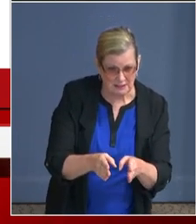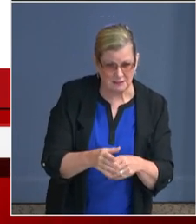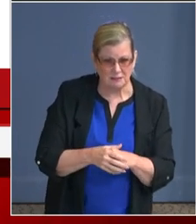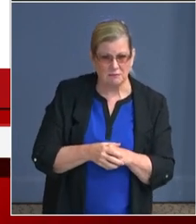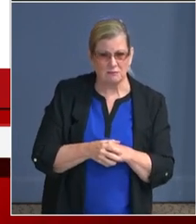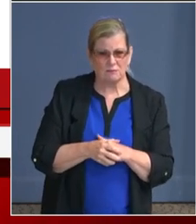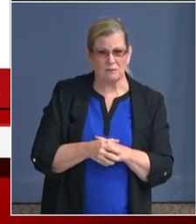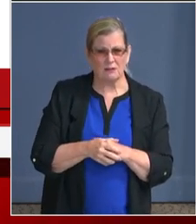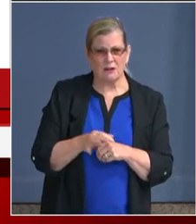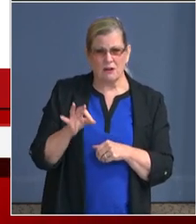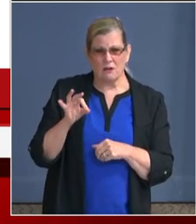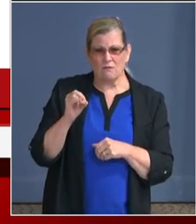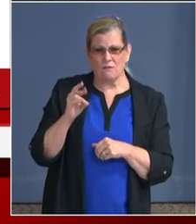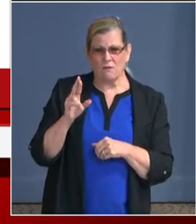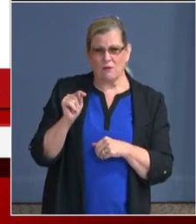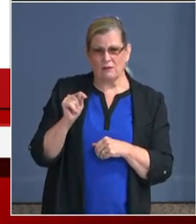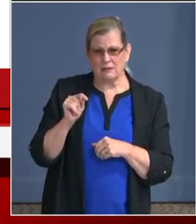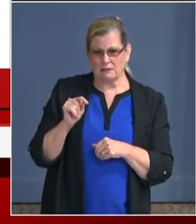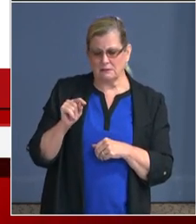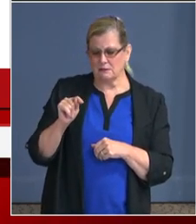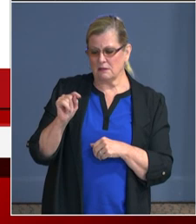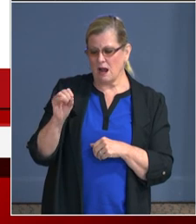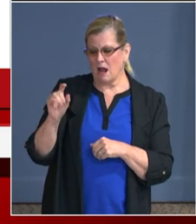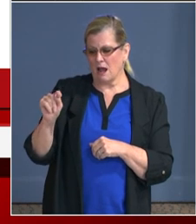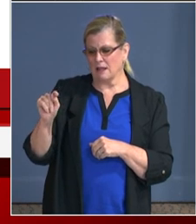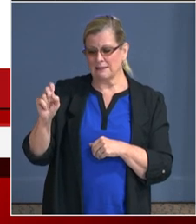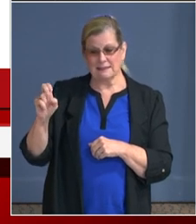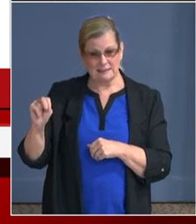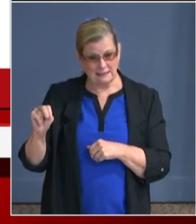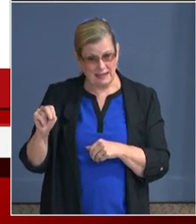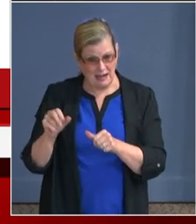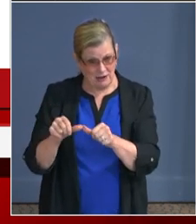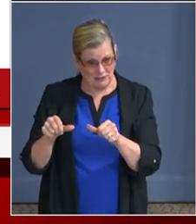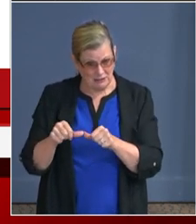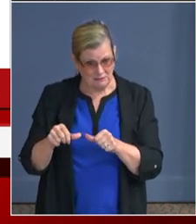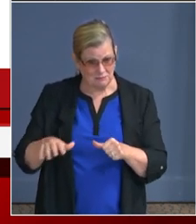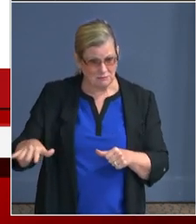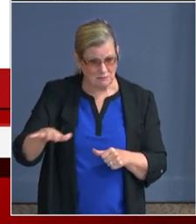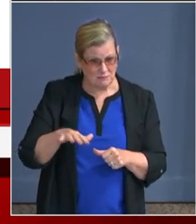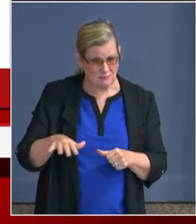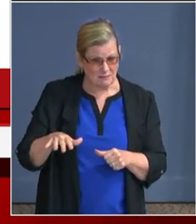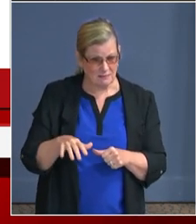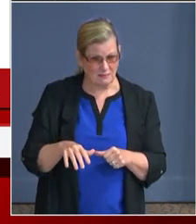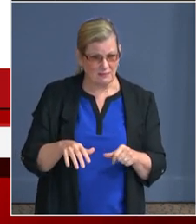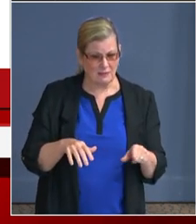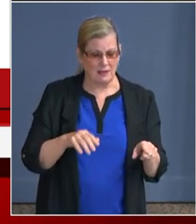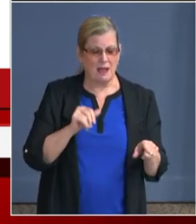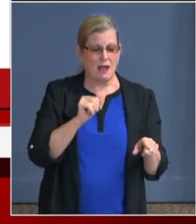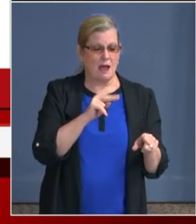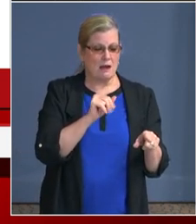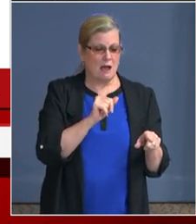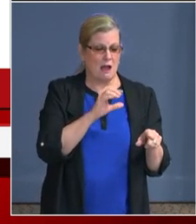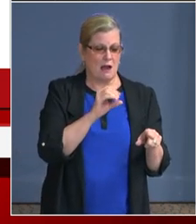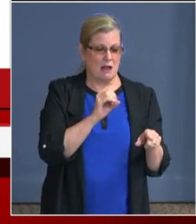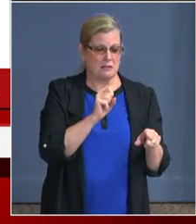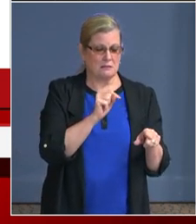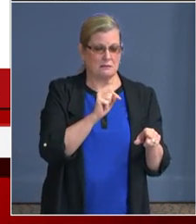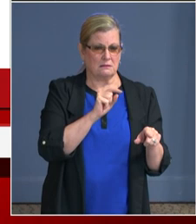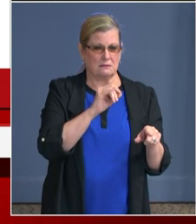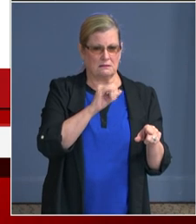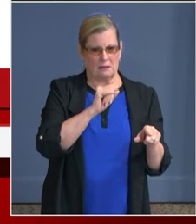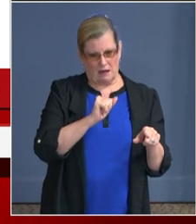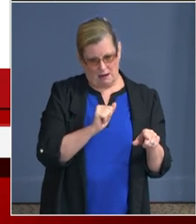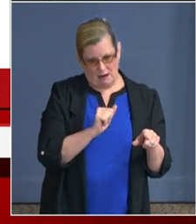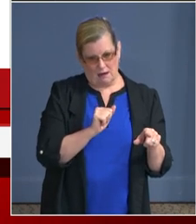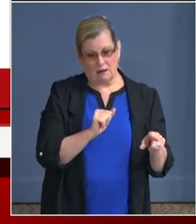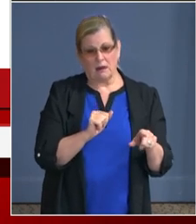in Anacostia, and a inclement weather testing site at Nats Park. So we are